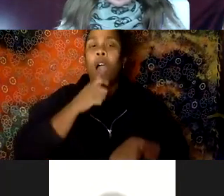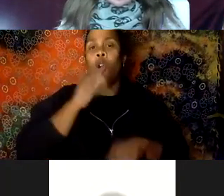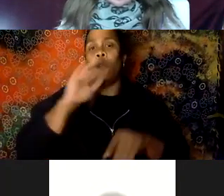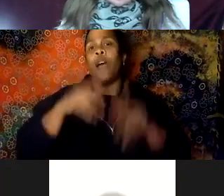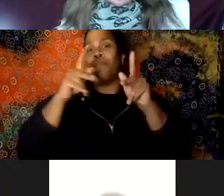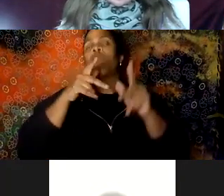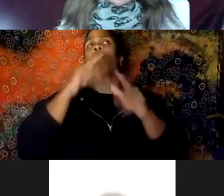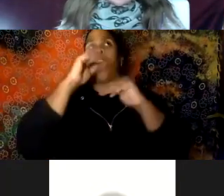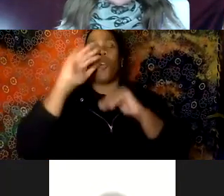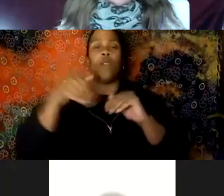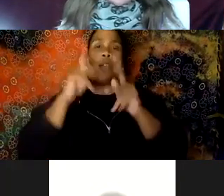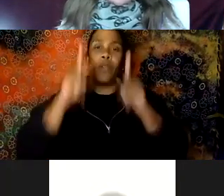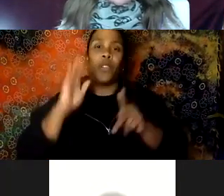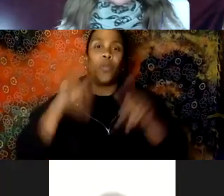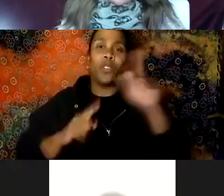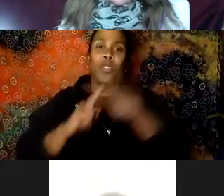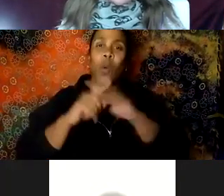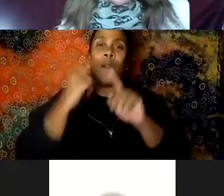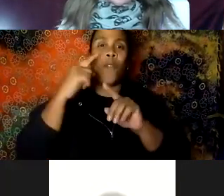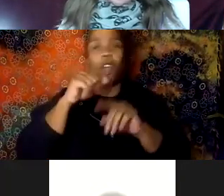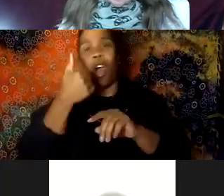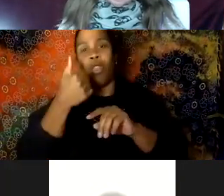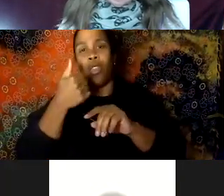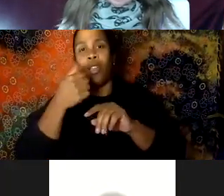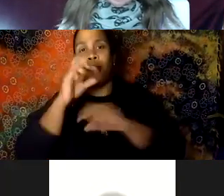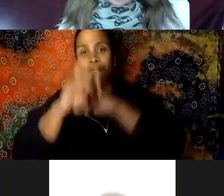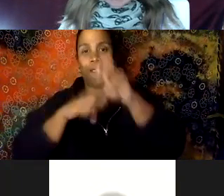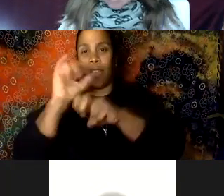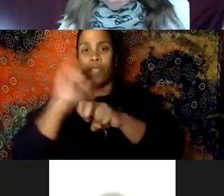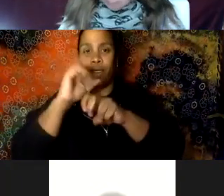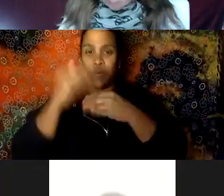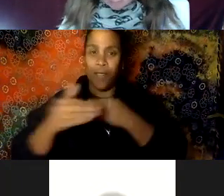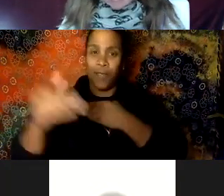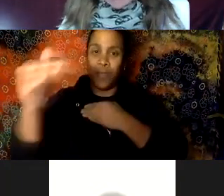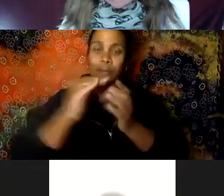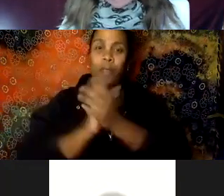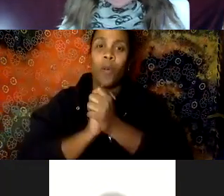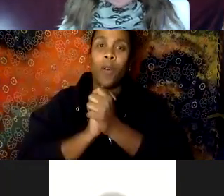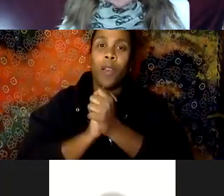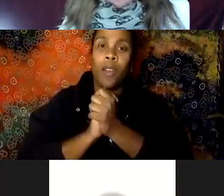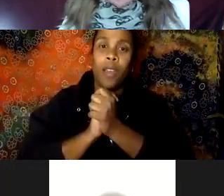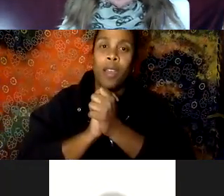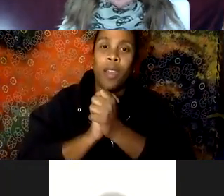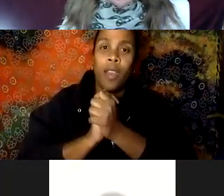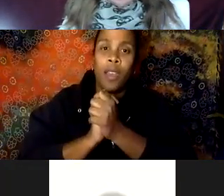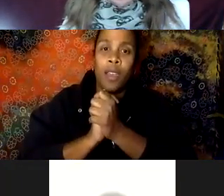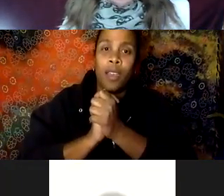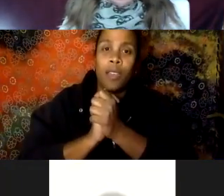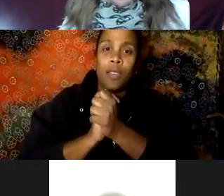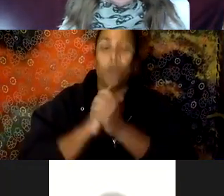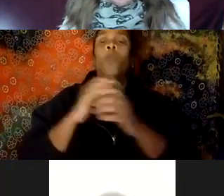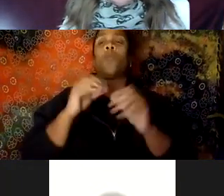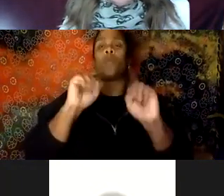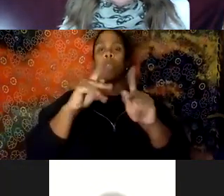practitioner soon. They've been in our live fairs as well. And yes, so the structure of how this is going to work